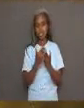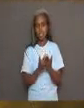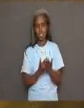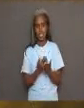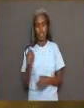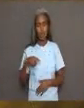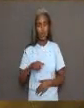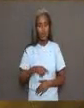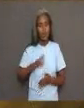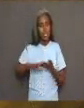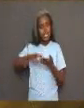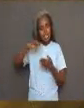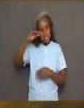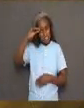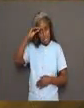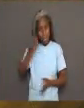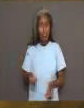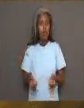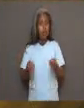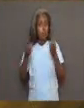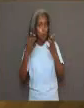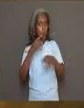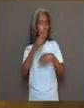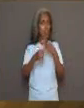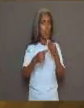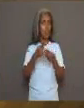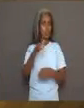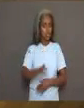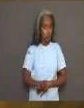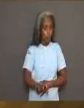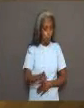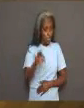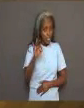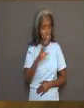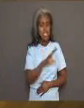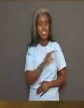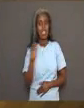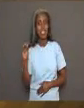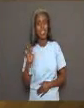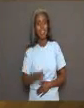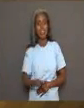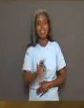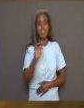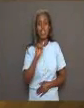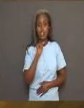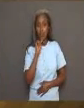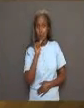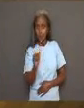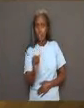Next lesson, we will be learning more about occurrences and